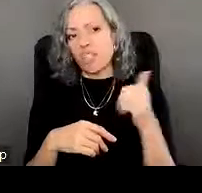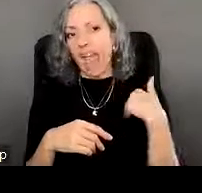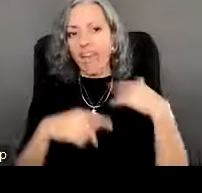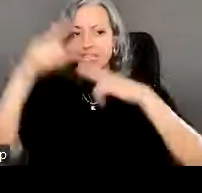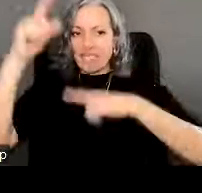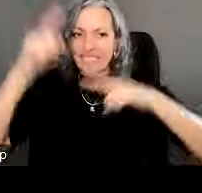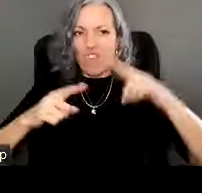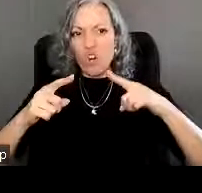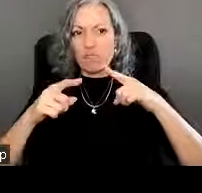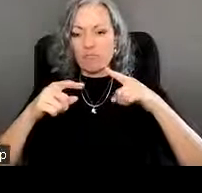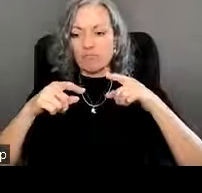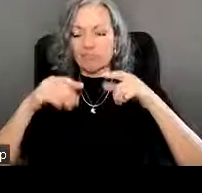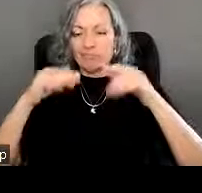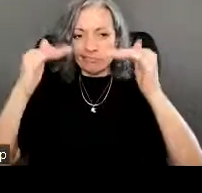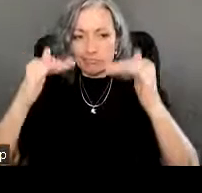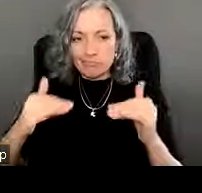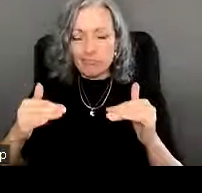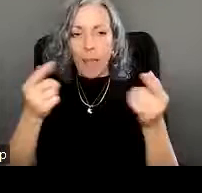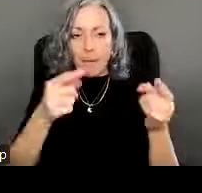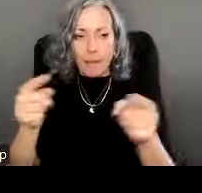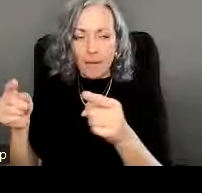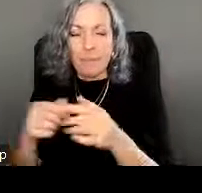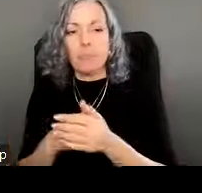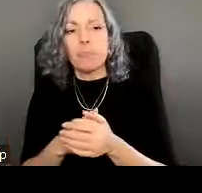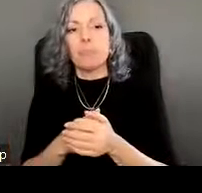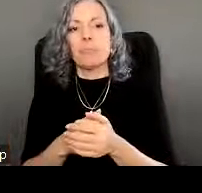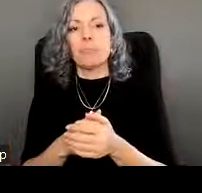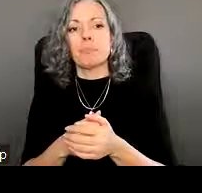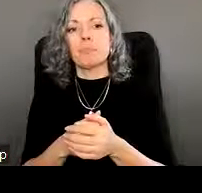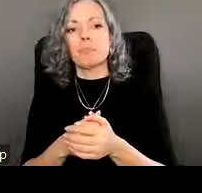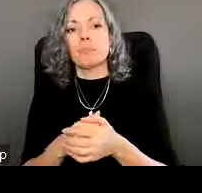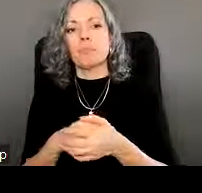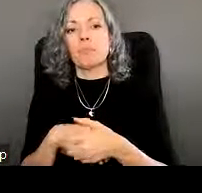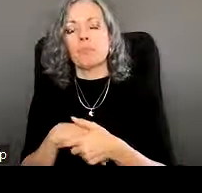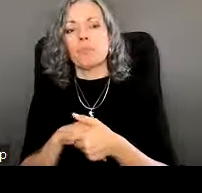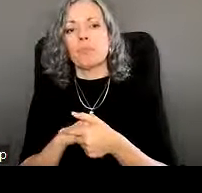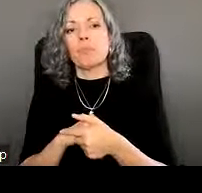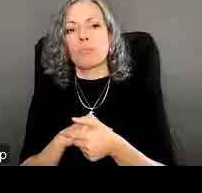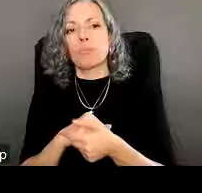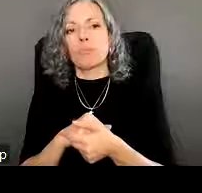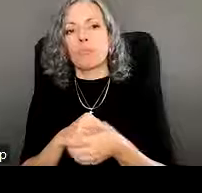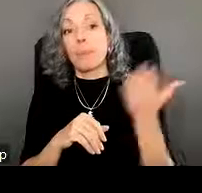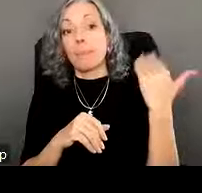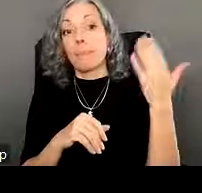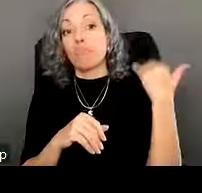this diagram, which is published in an issue in the Gerontologist a few years back.